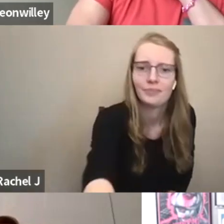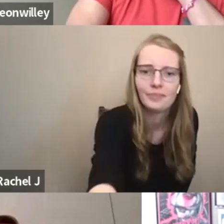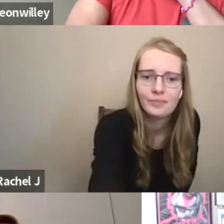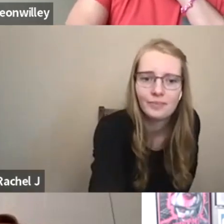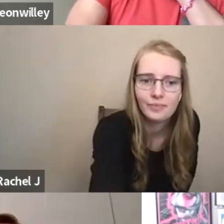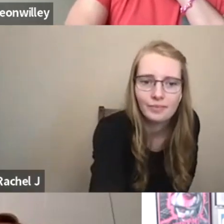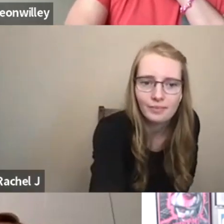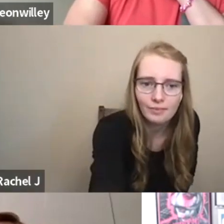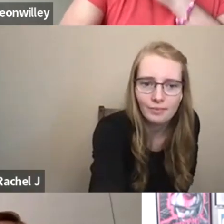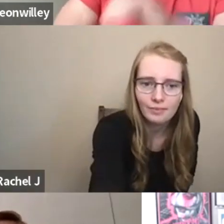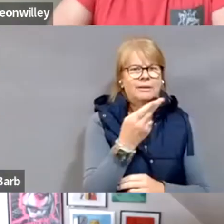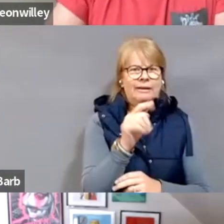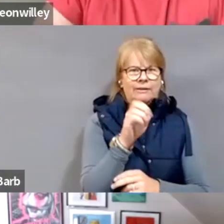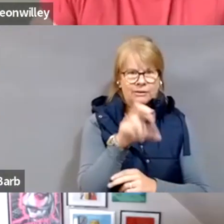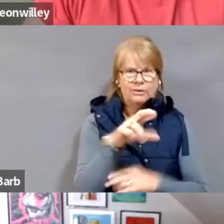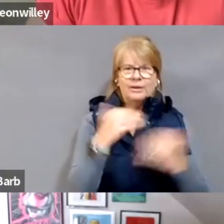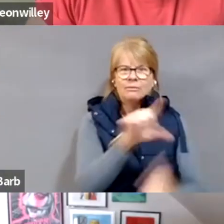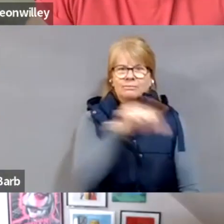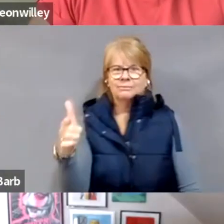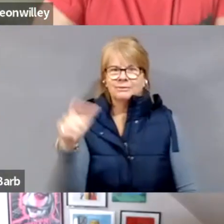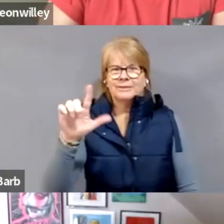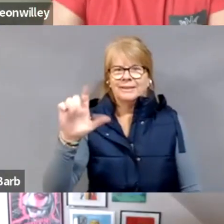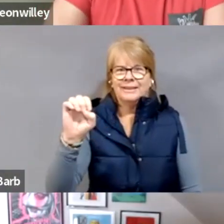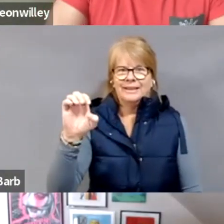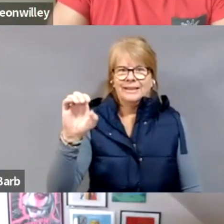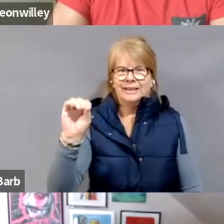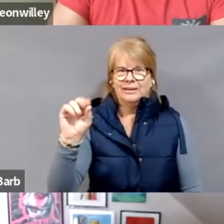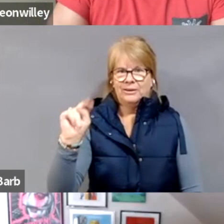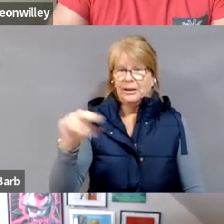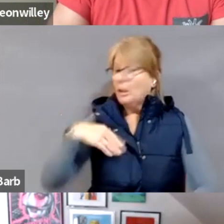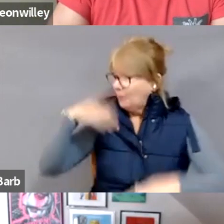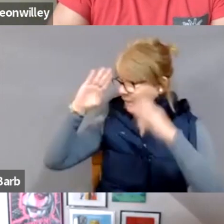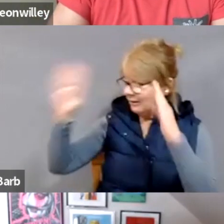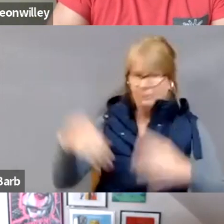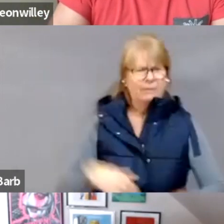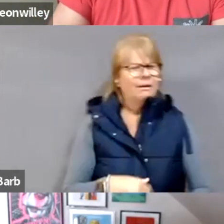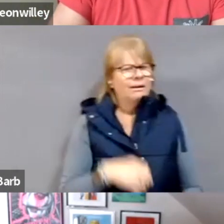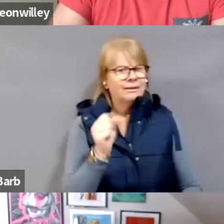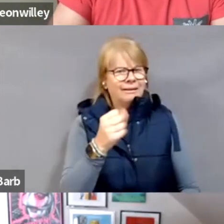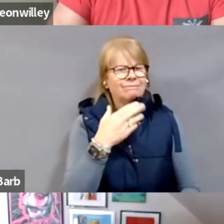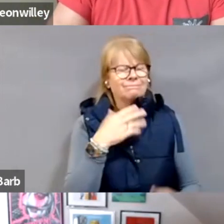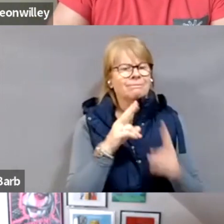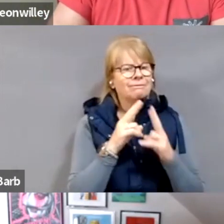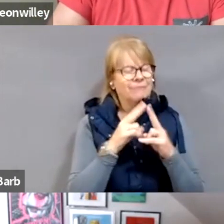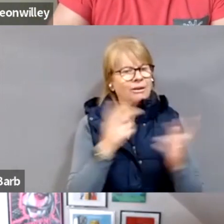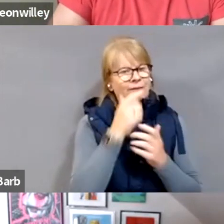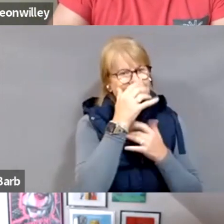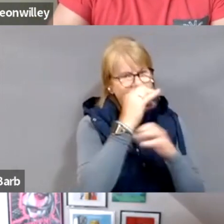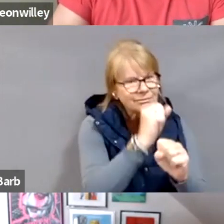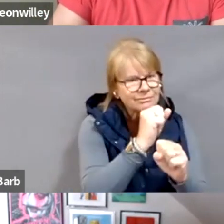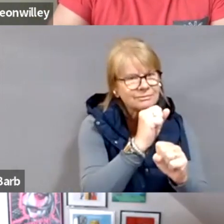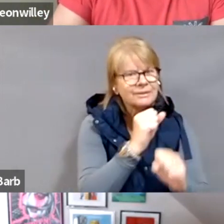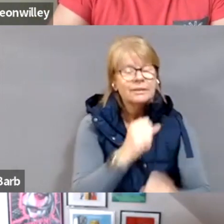Heather. So interesting. Well, hello. Yeah, that was really fascinating.